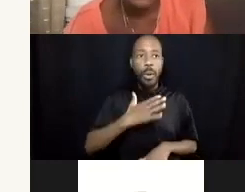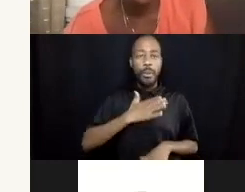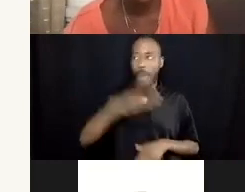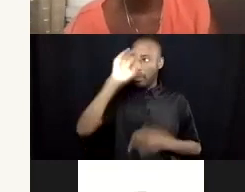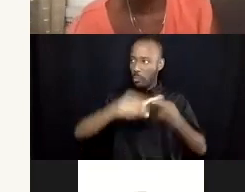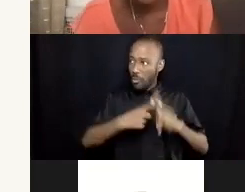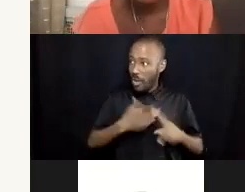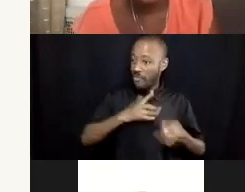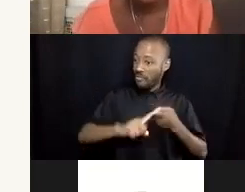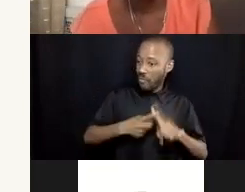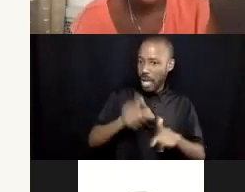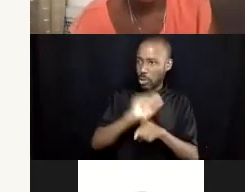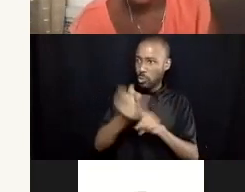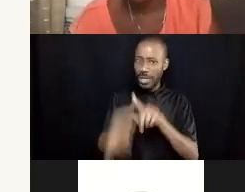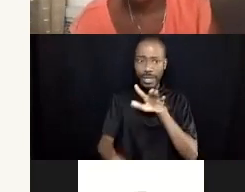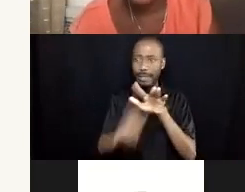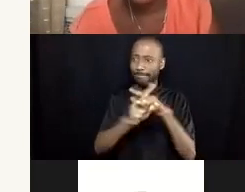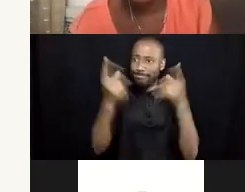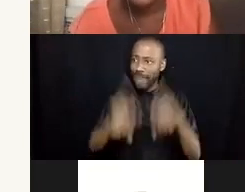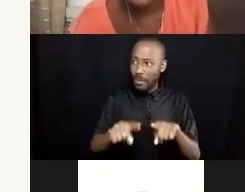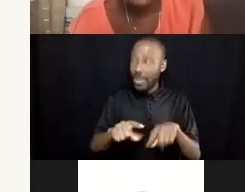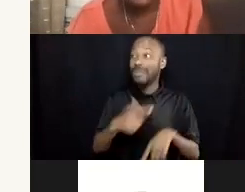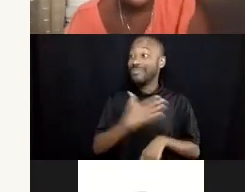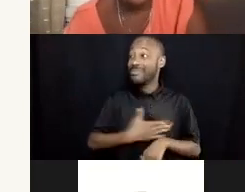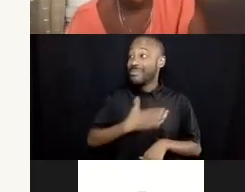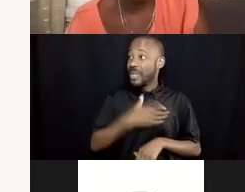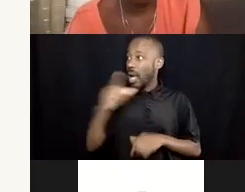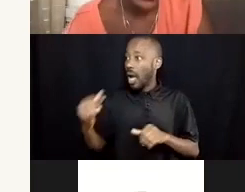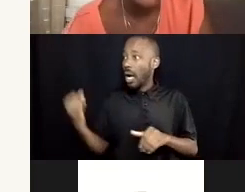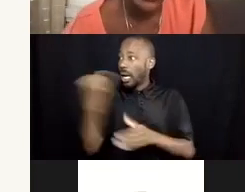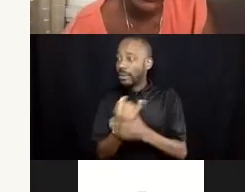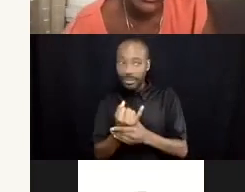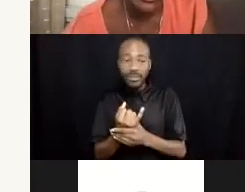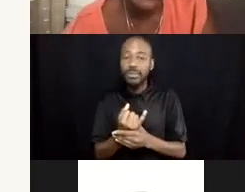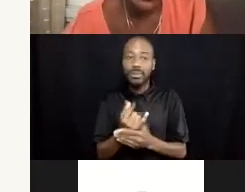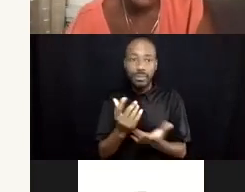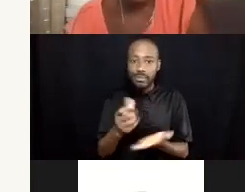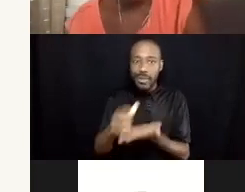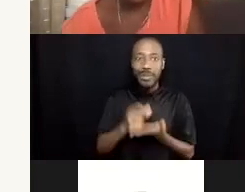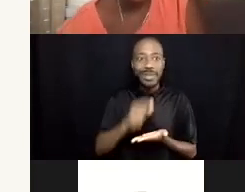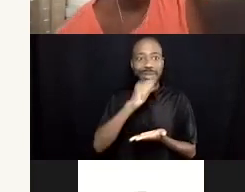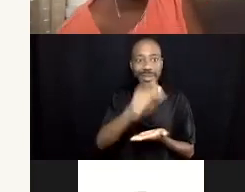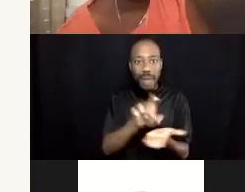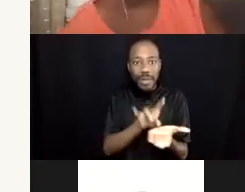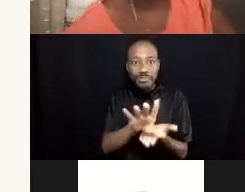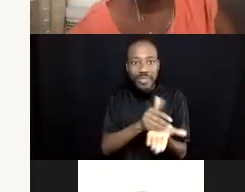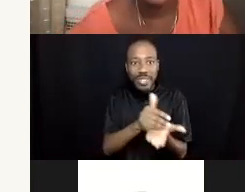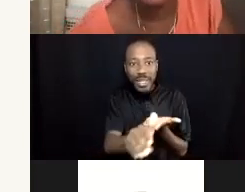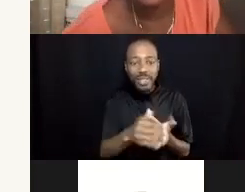my friends that will prevent me or us from getting displaced? And then there was